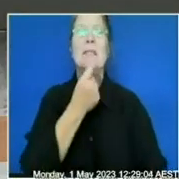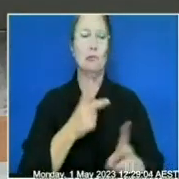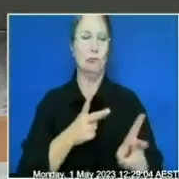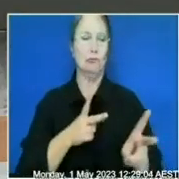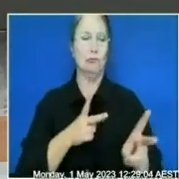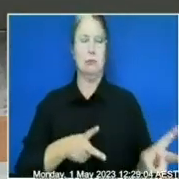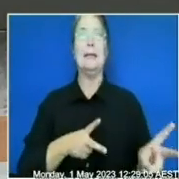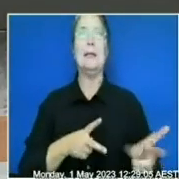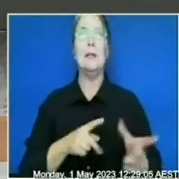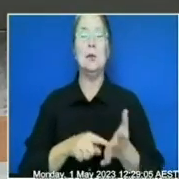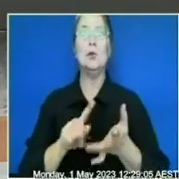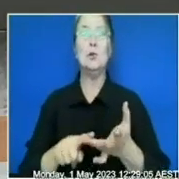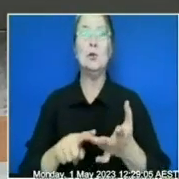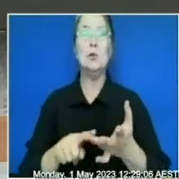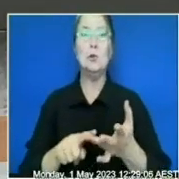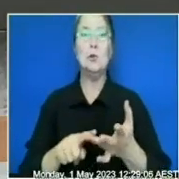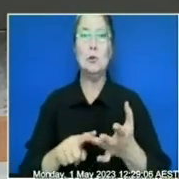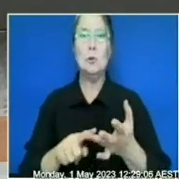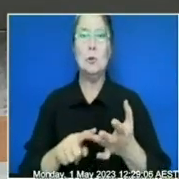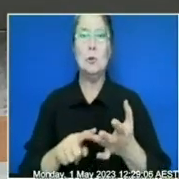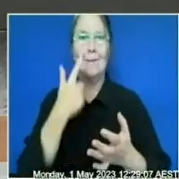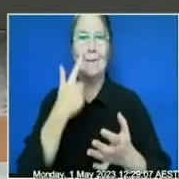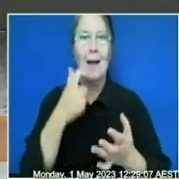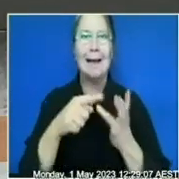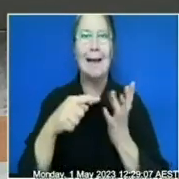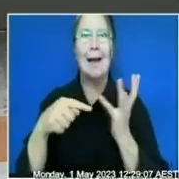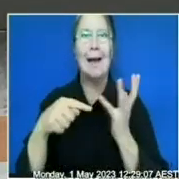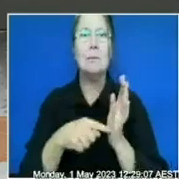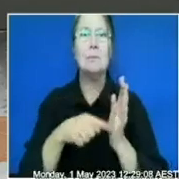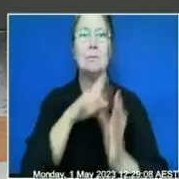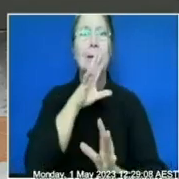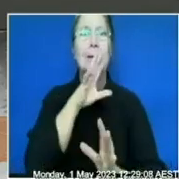findings. Now, I assume that